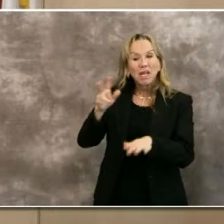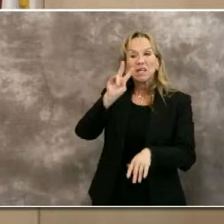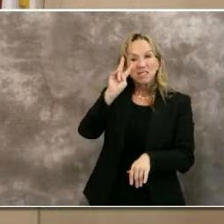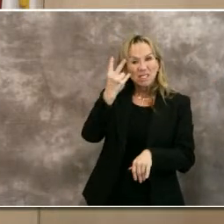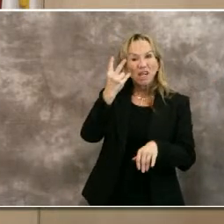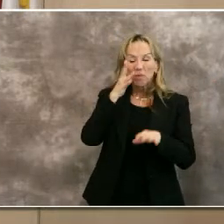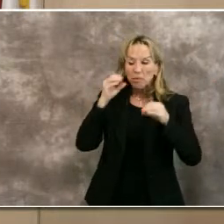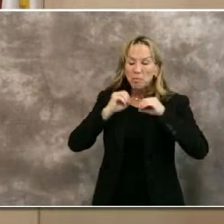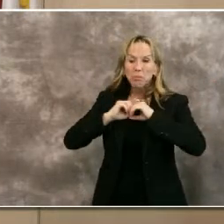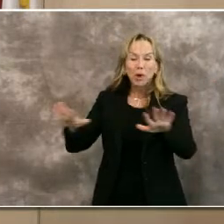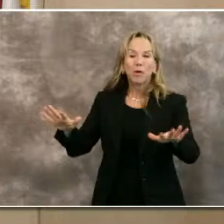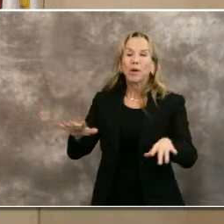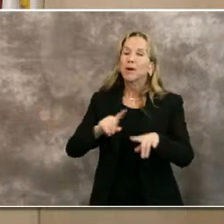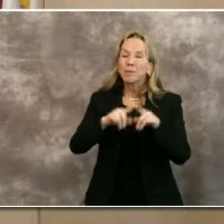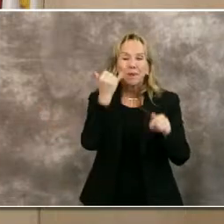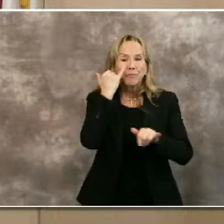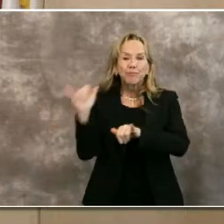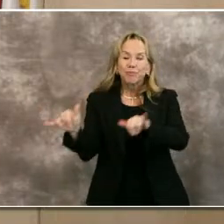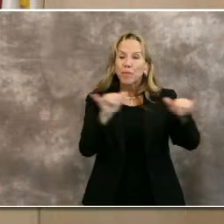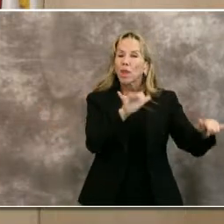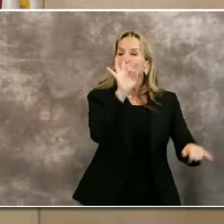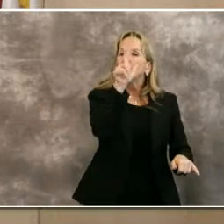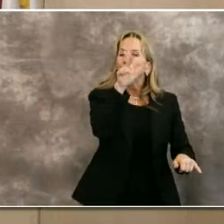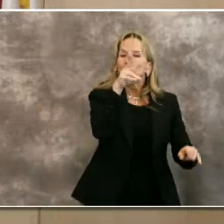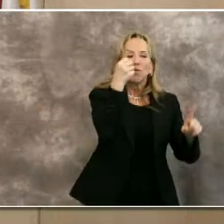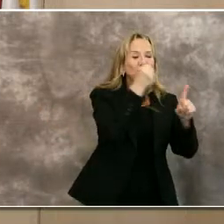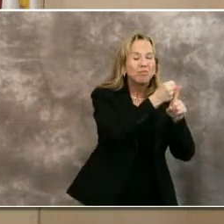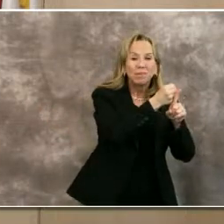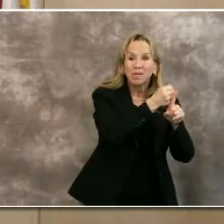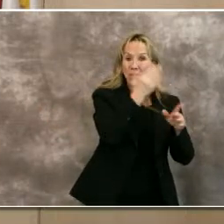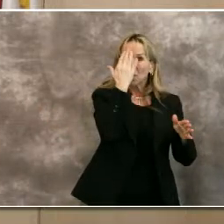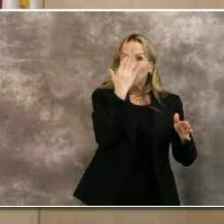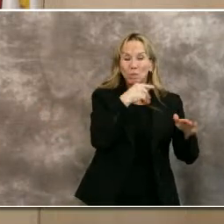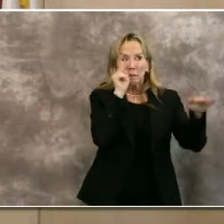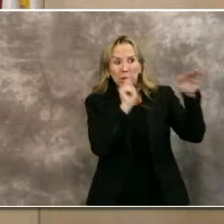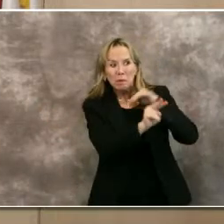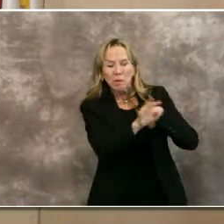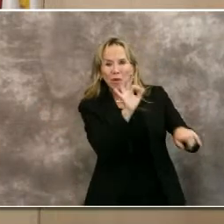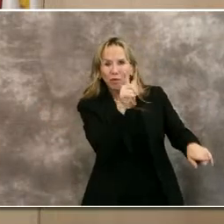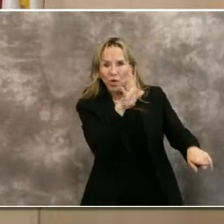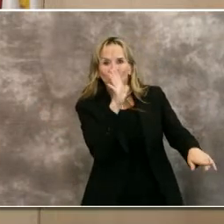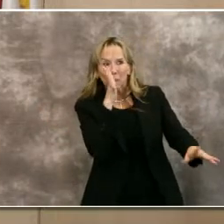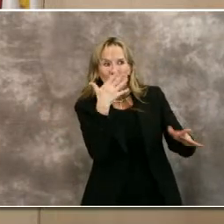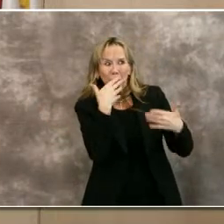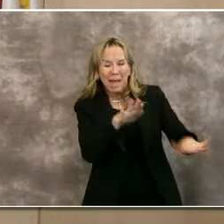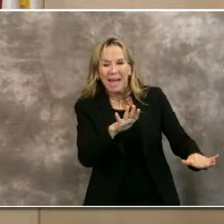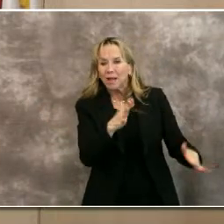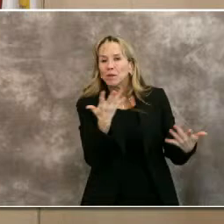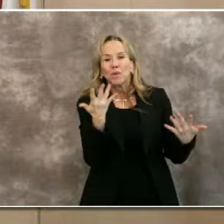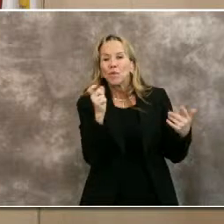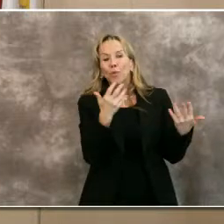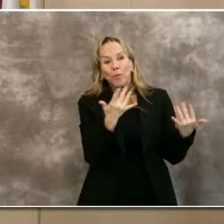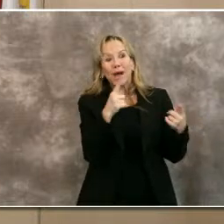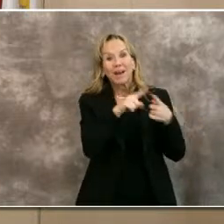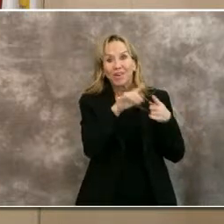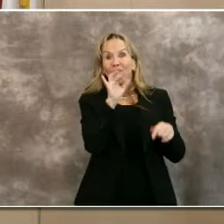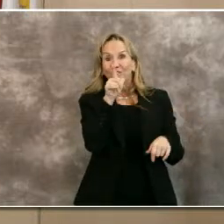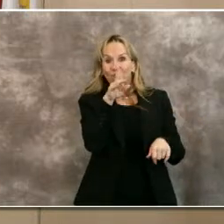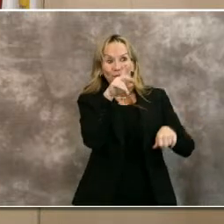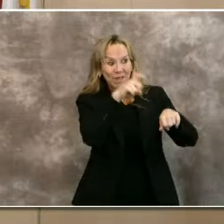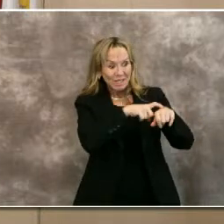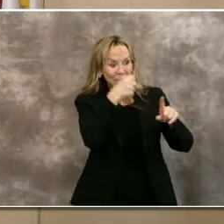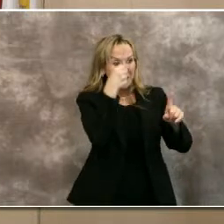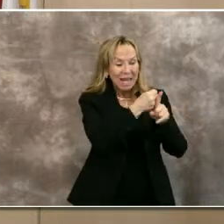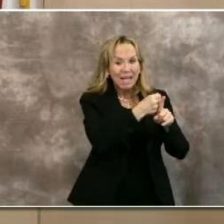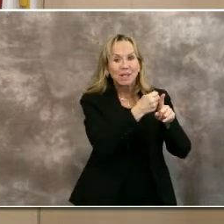with from flu season to flu season, we never know how bad a flu season is until the flu season occurs. And we look